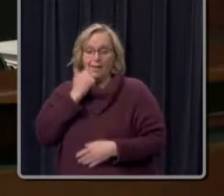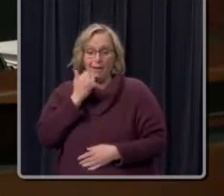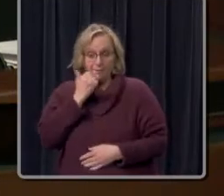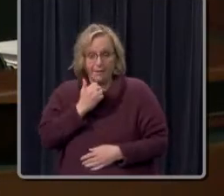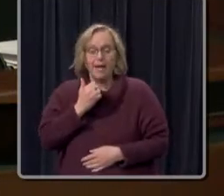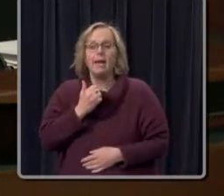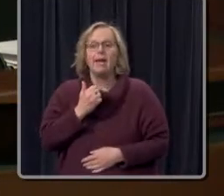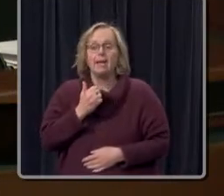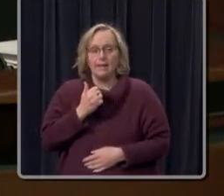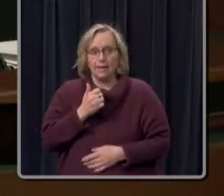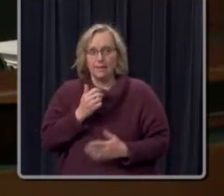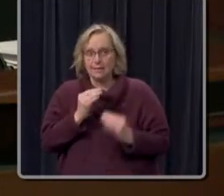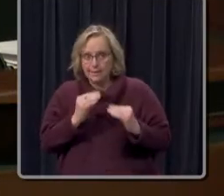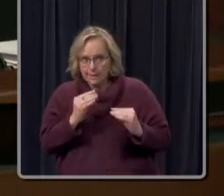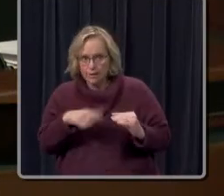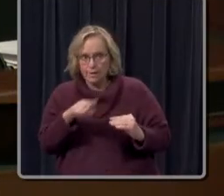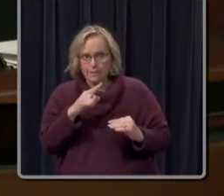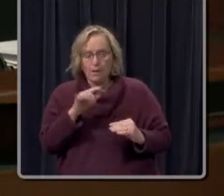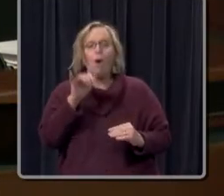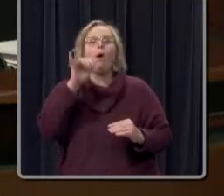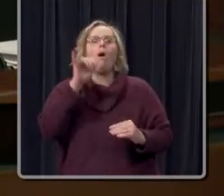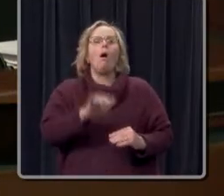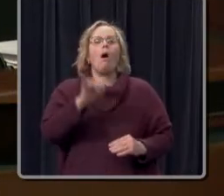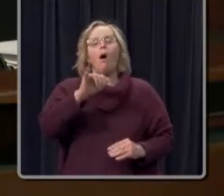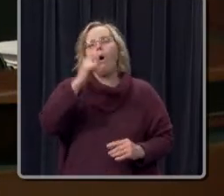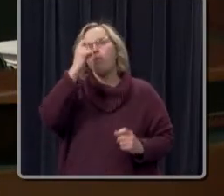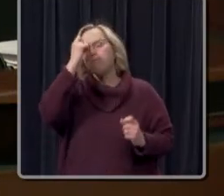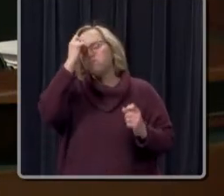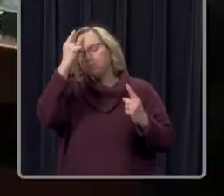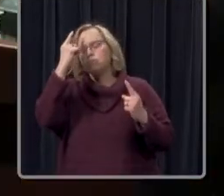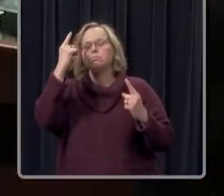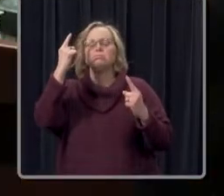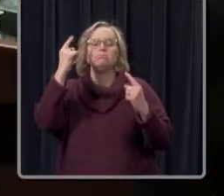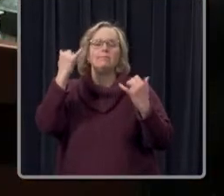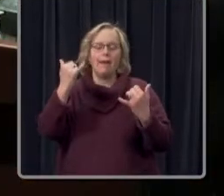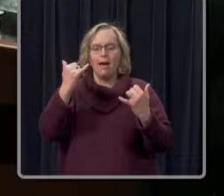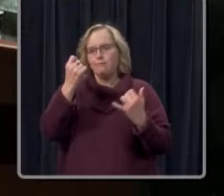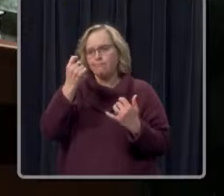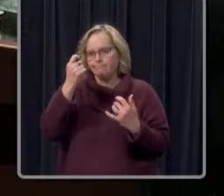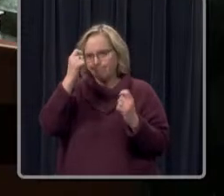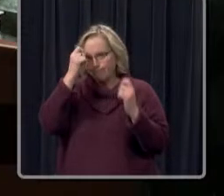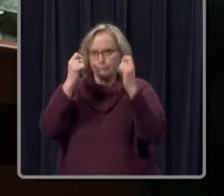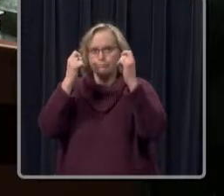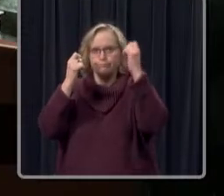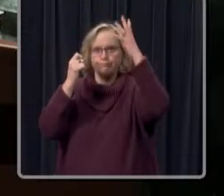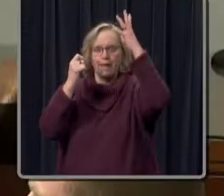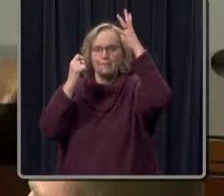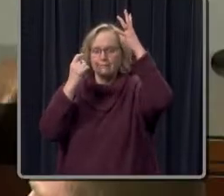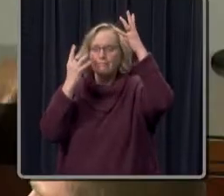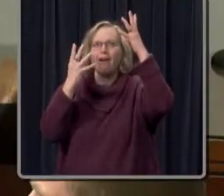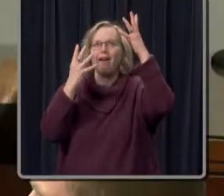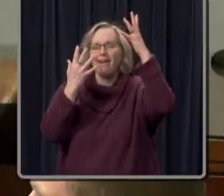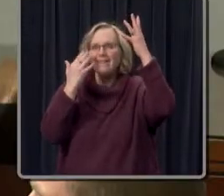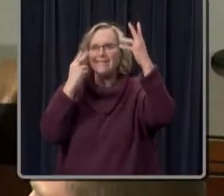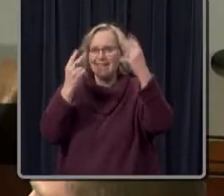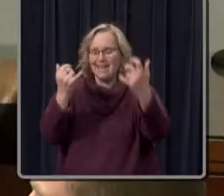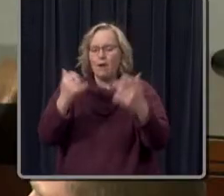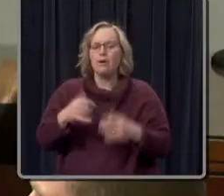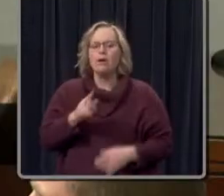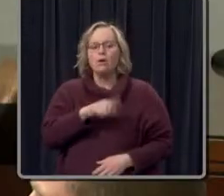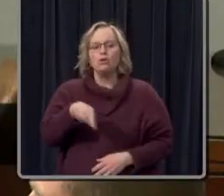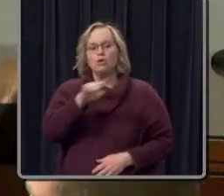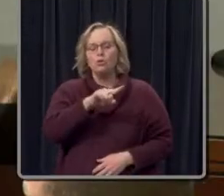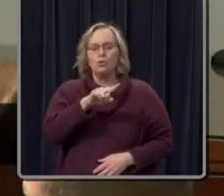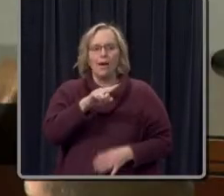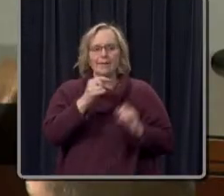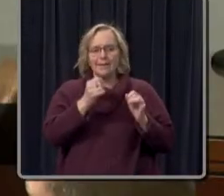them to say, oh, I see. Right? Absolutely. Right? Absolutely. And we just have truly been focusing on you as an individual building. You